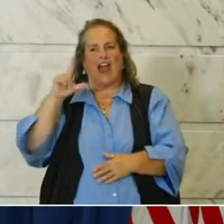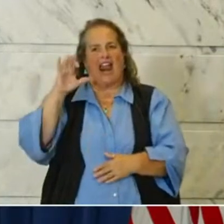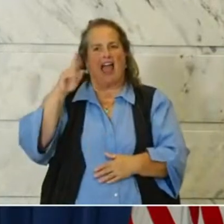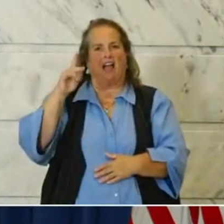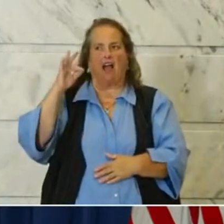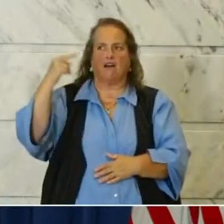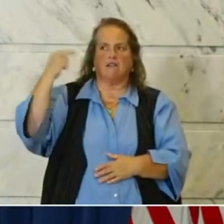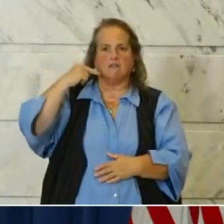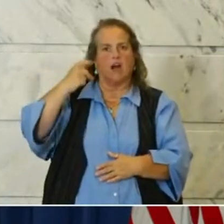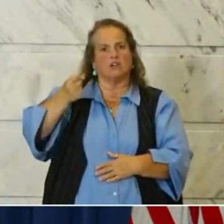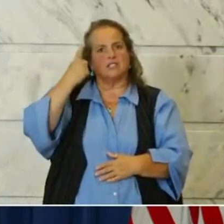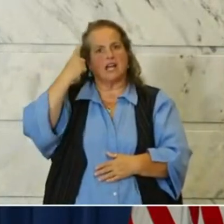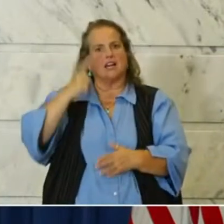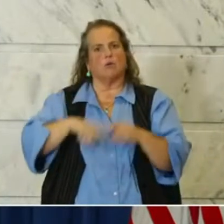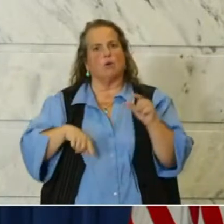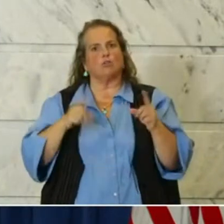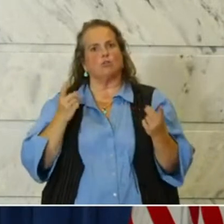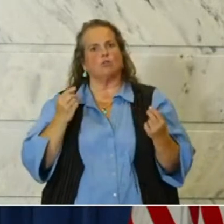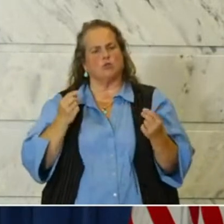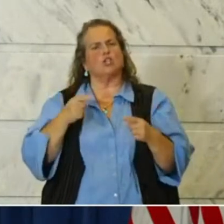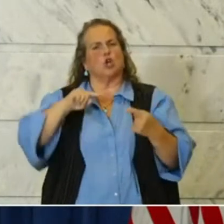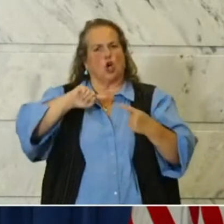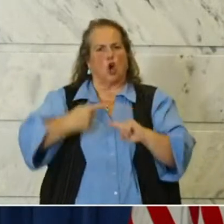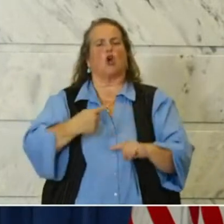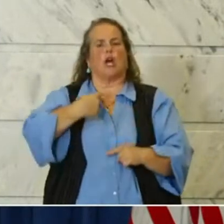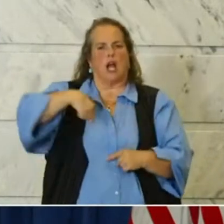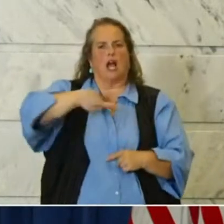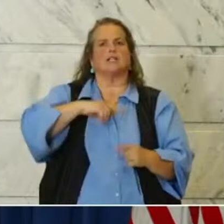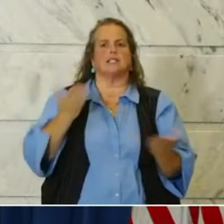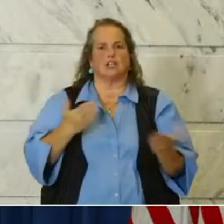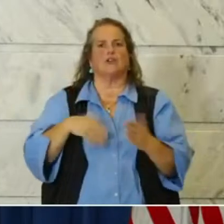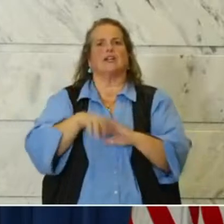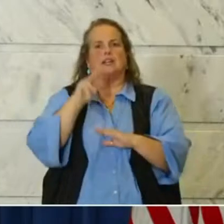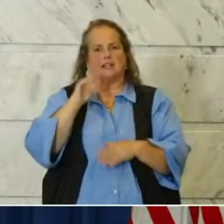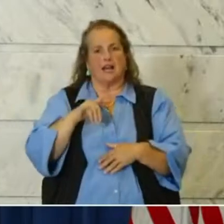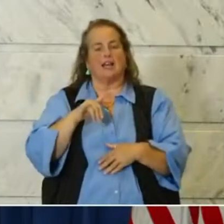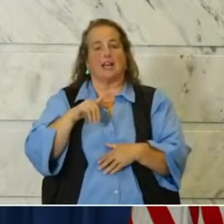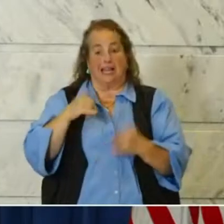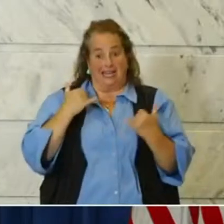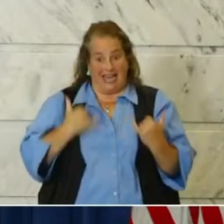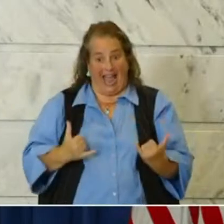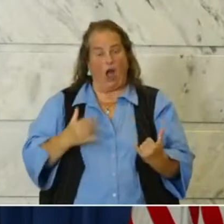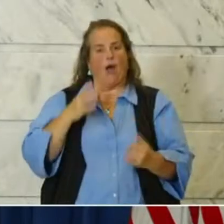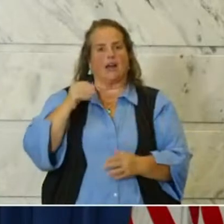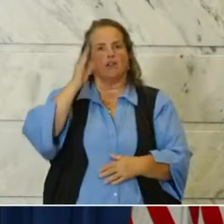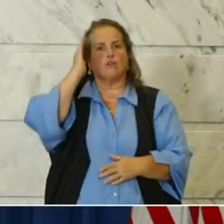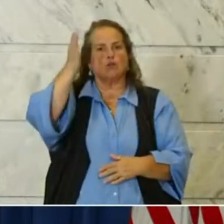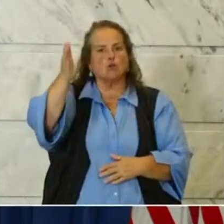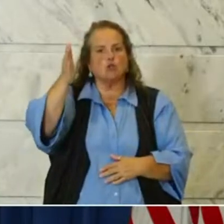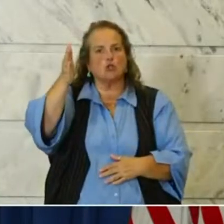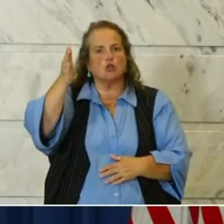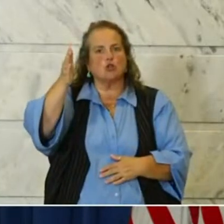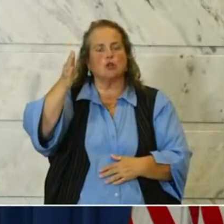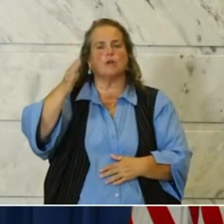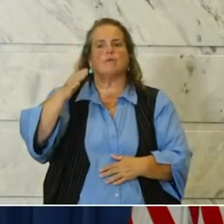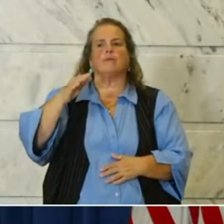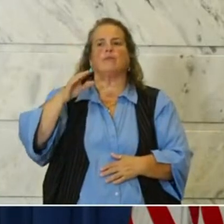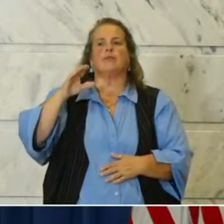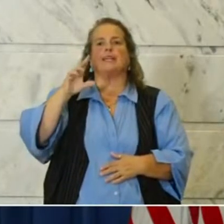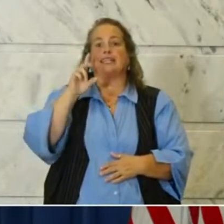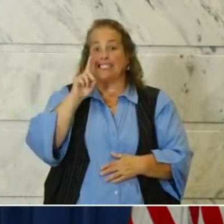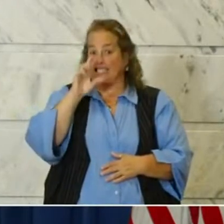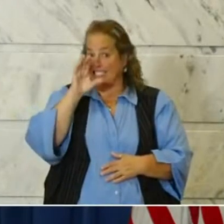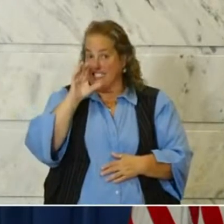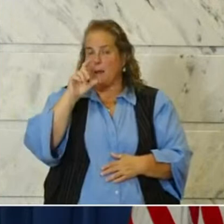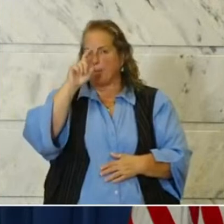of what they're going to do in this is hurting us in the present and is going to hurt us in the future. This round in D.C. has